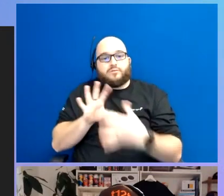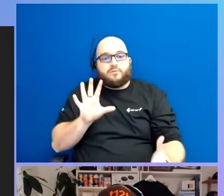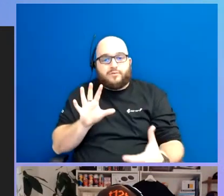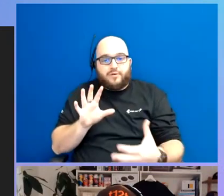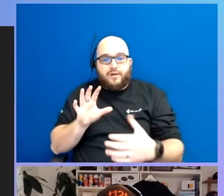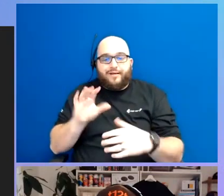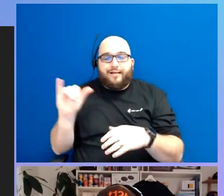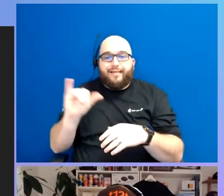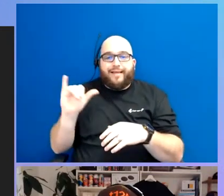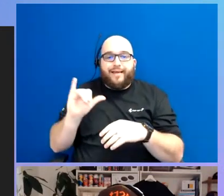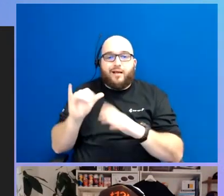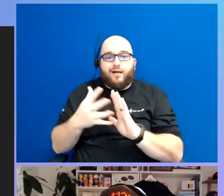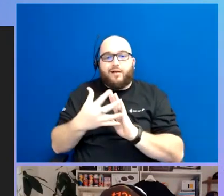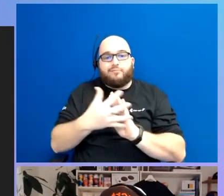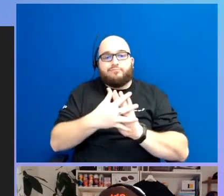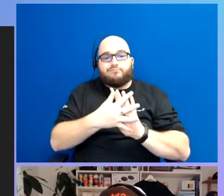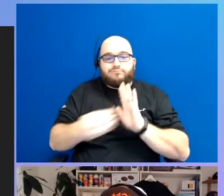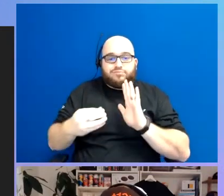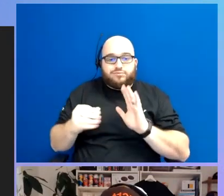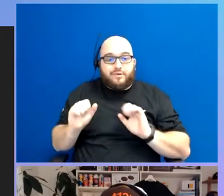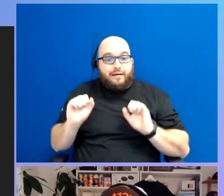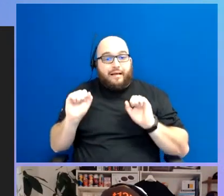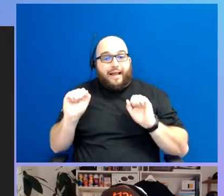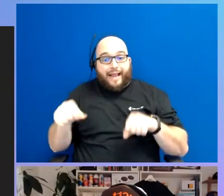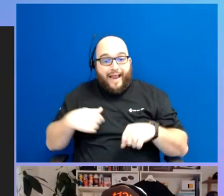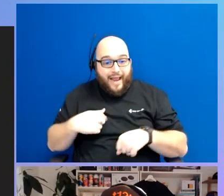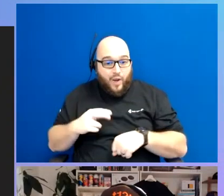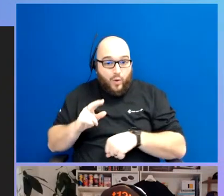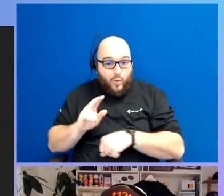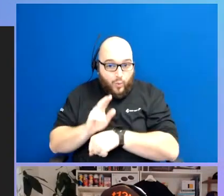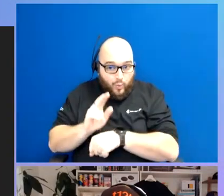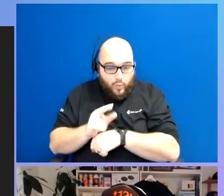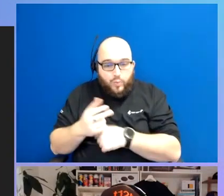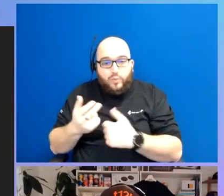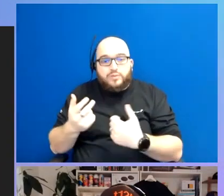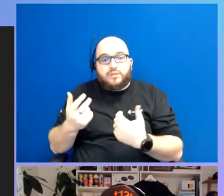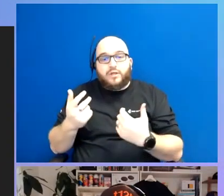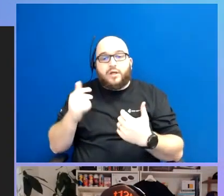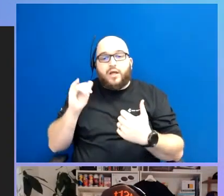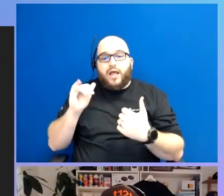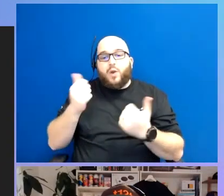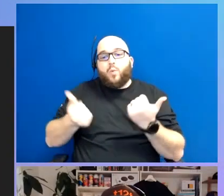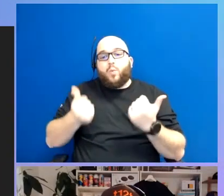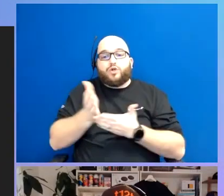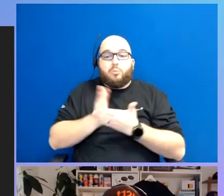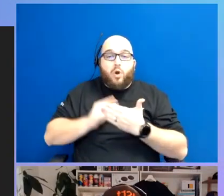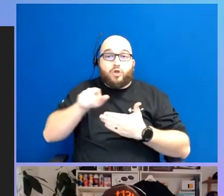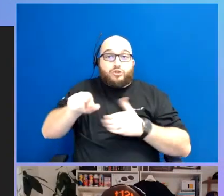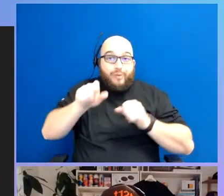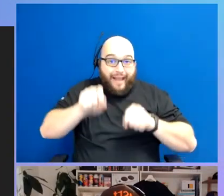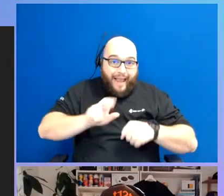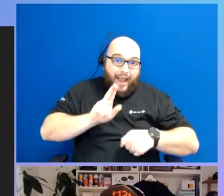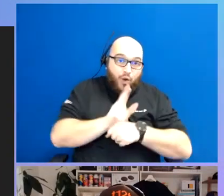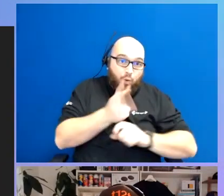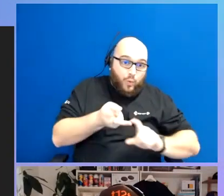clone of Can I Use, where you can see which elements you can use. But for this is Can